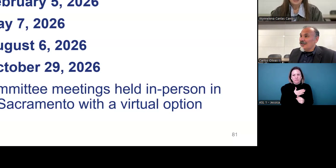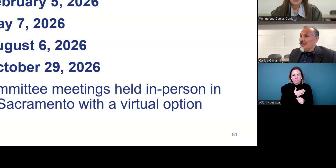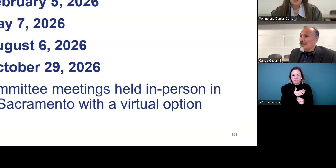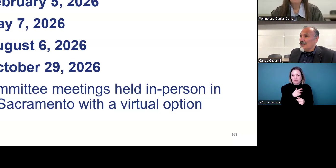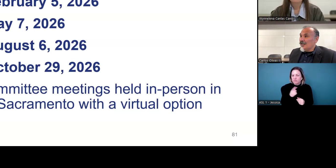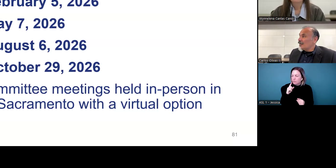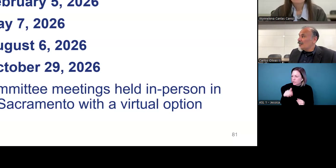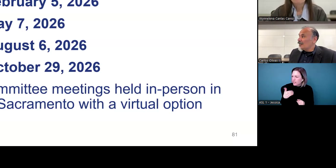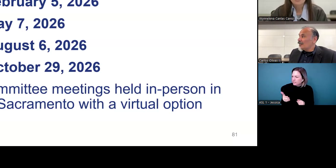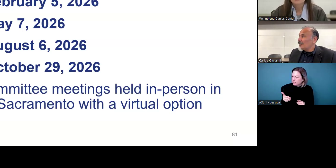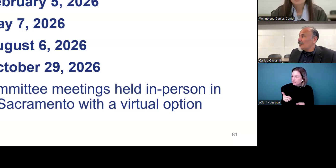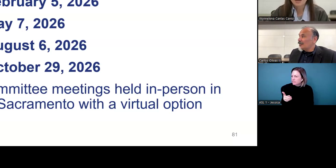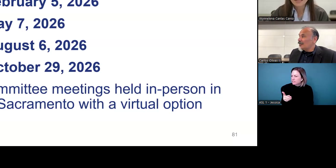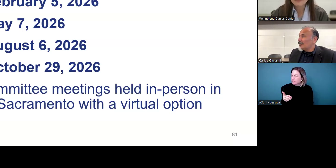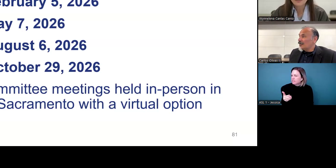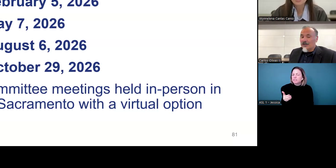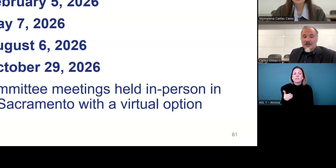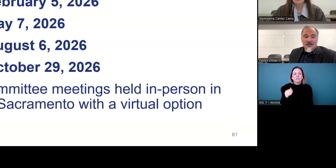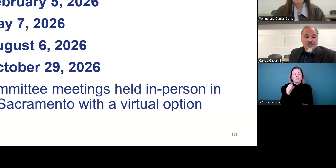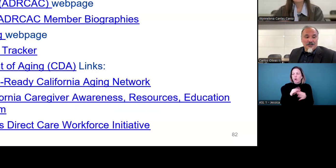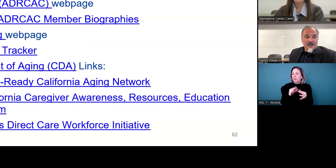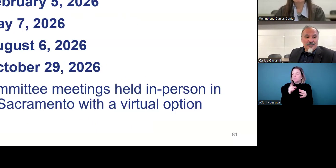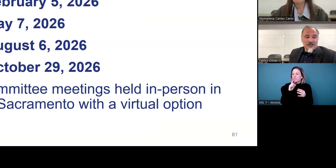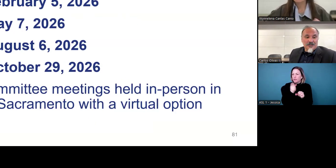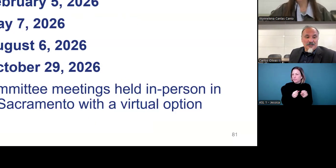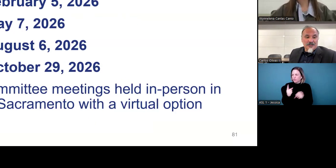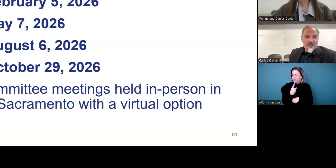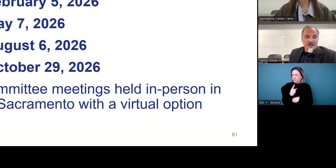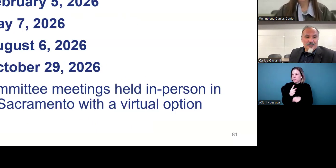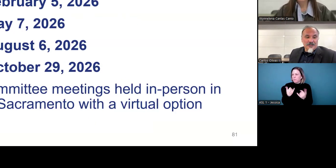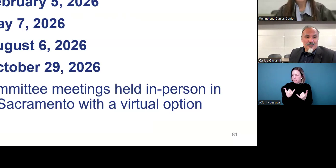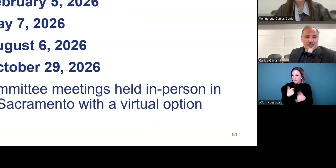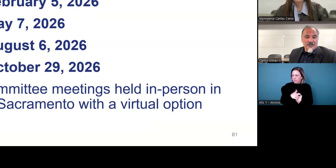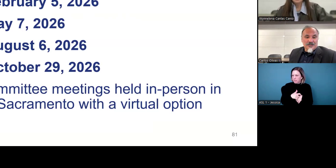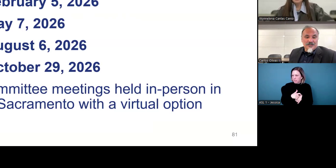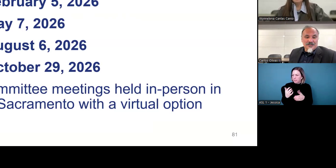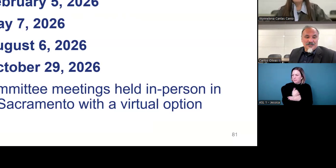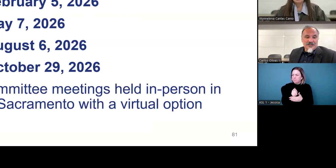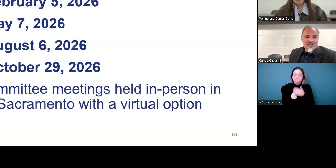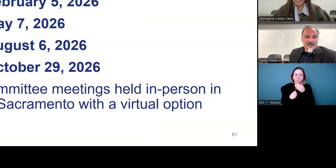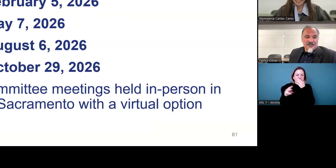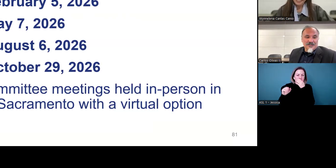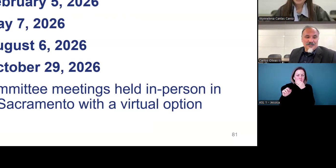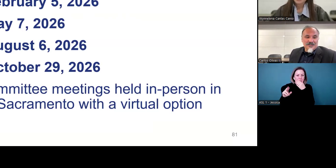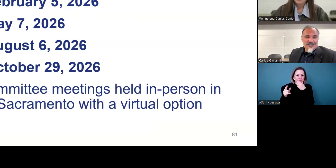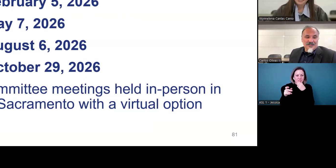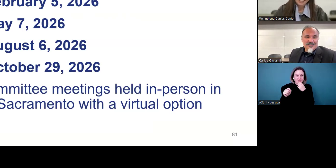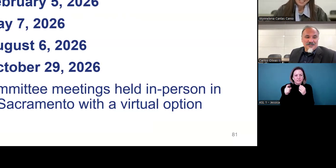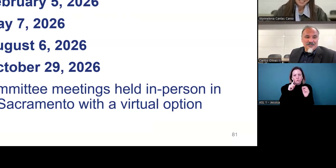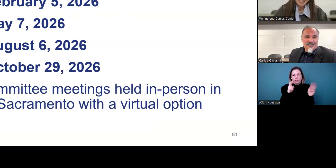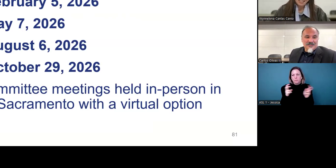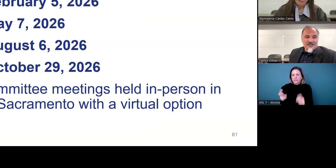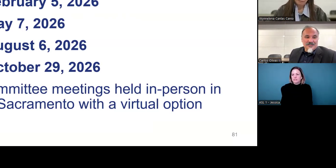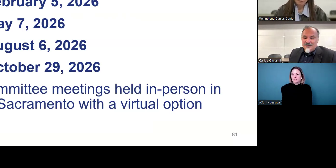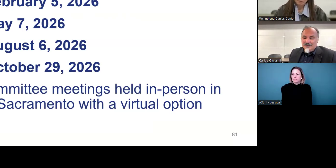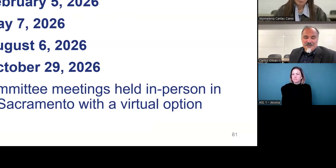Do you guys want? Oh, right. Comments for next year. Now is the time, Barbara. For topics. Yeah, thank